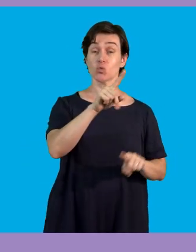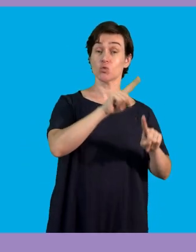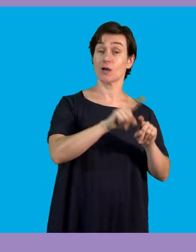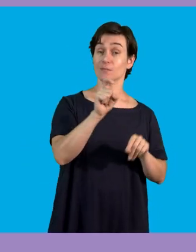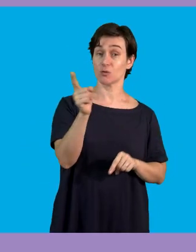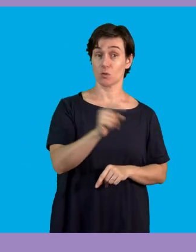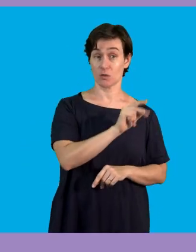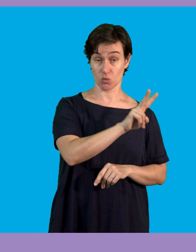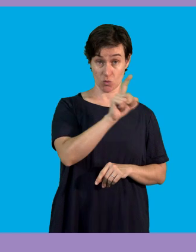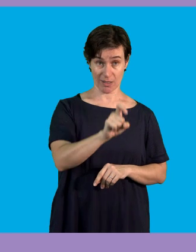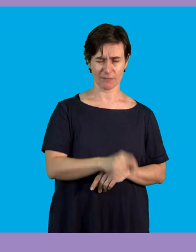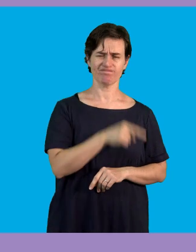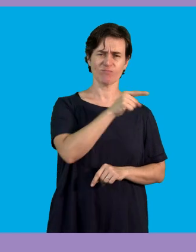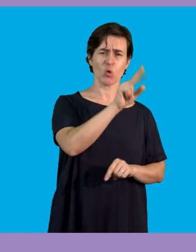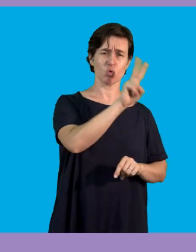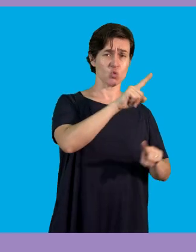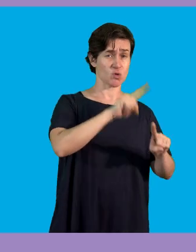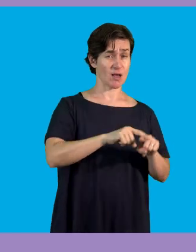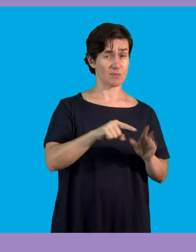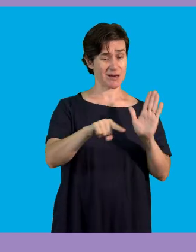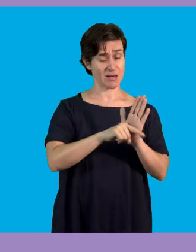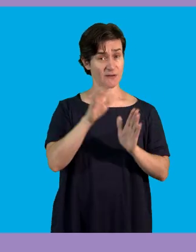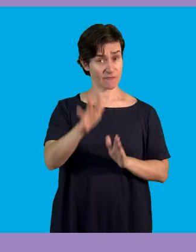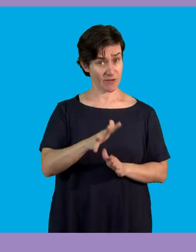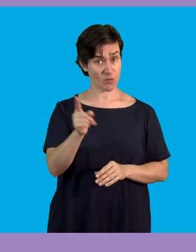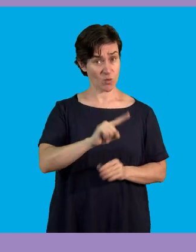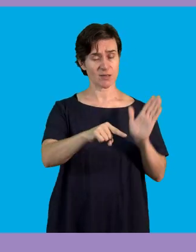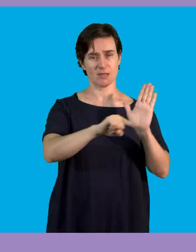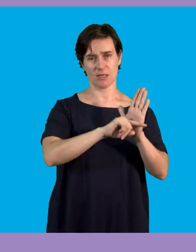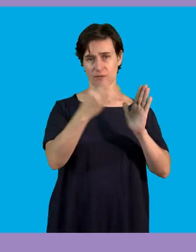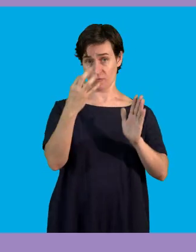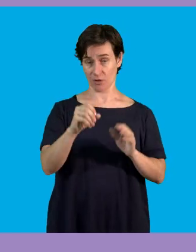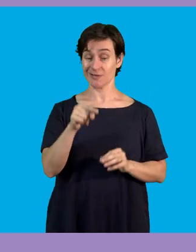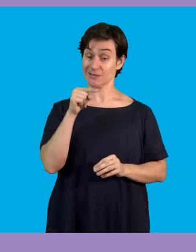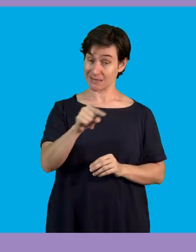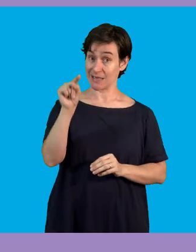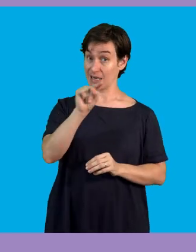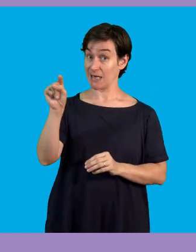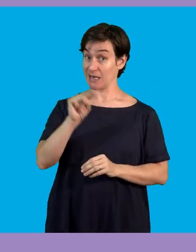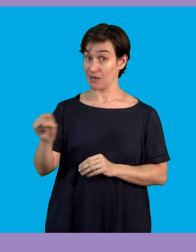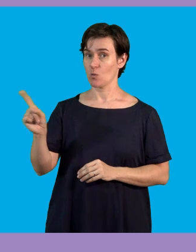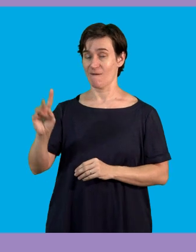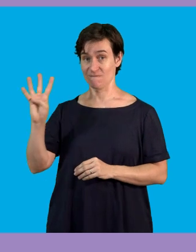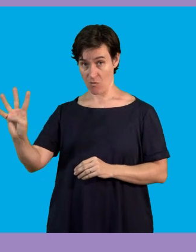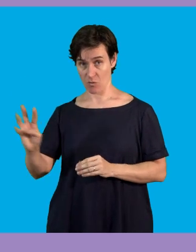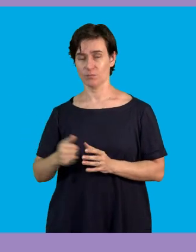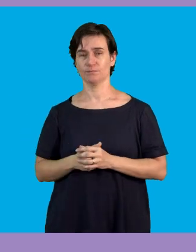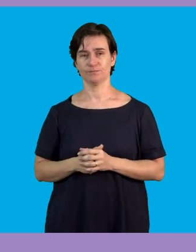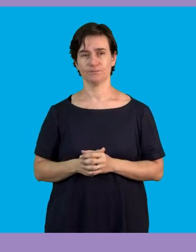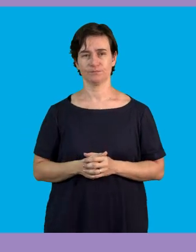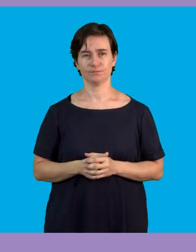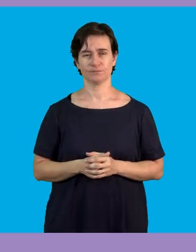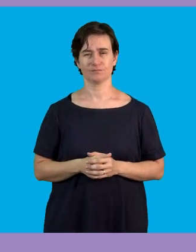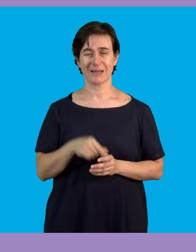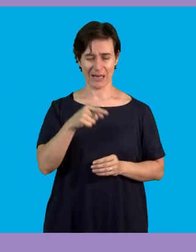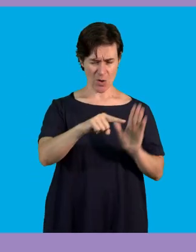is 2x, and then 2 times negative 15, which is negative 30, equals to 4. So we start with